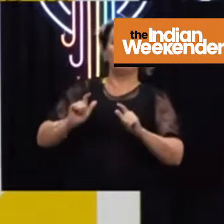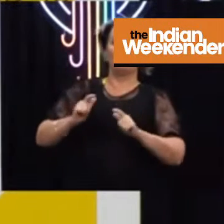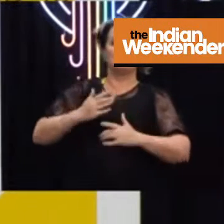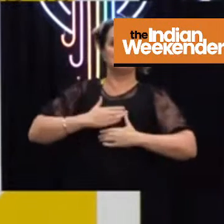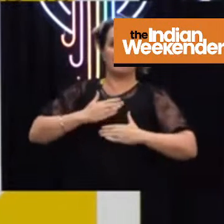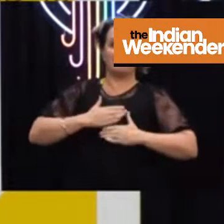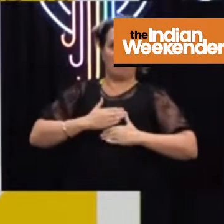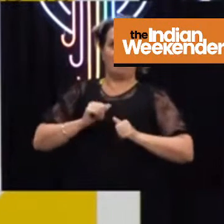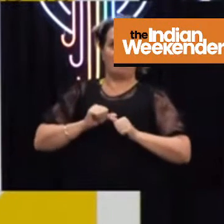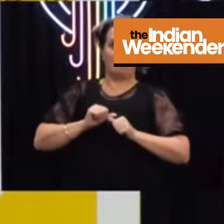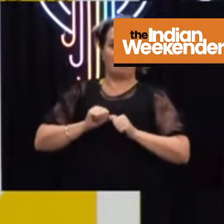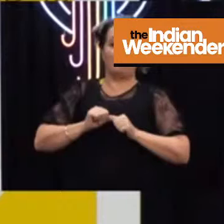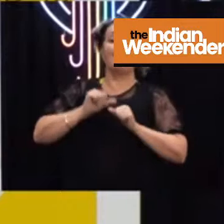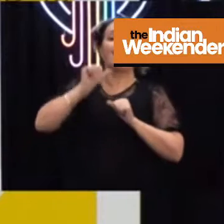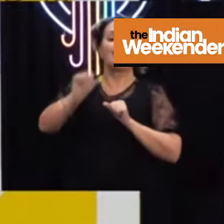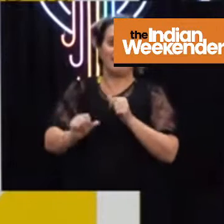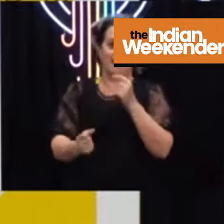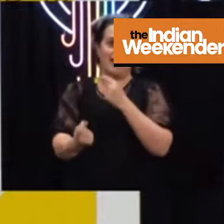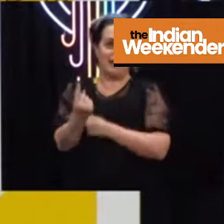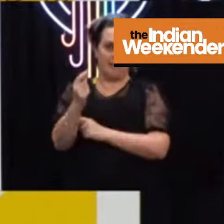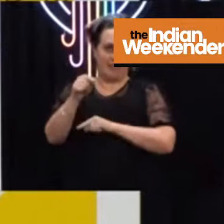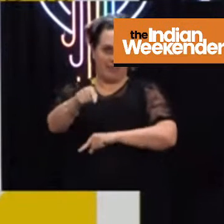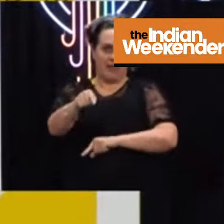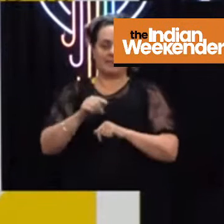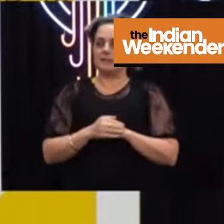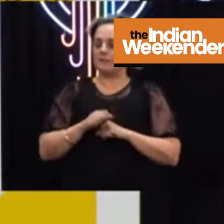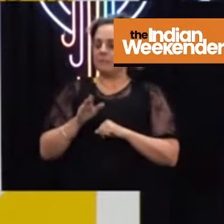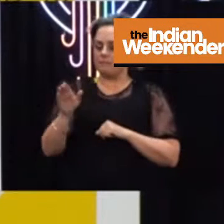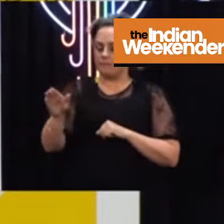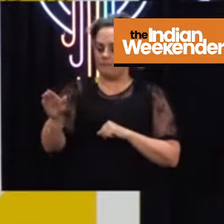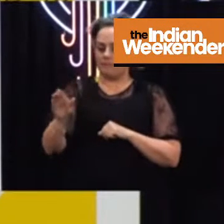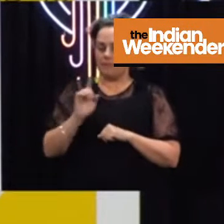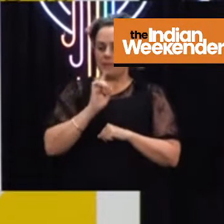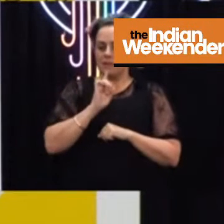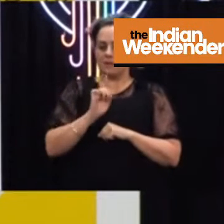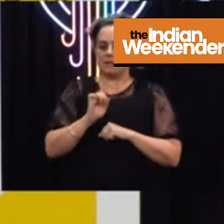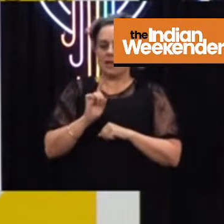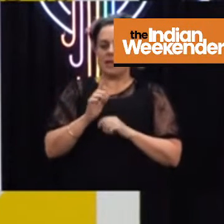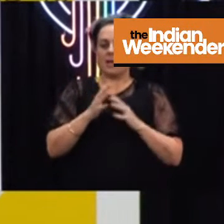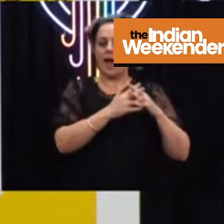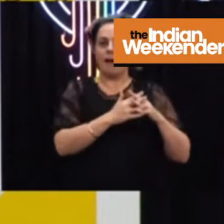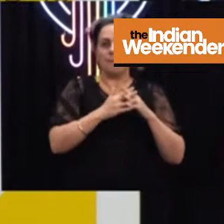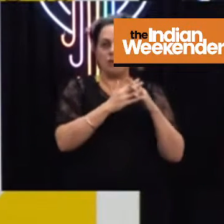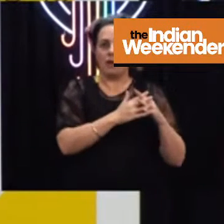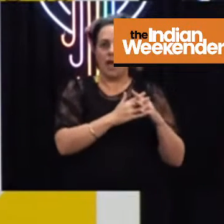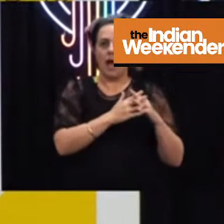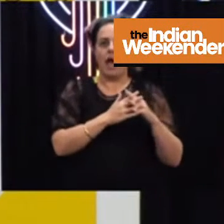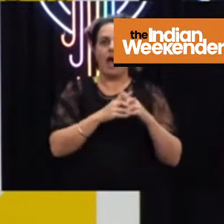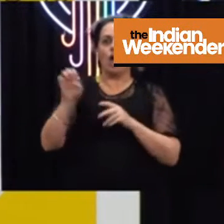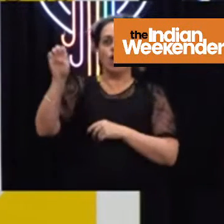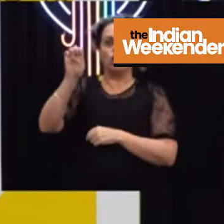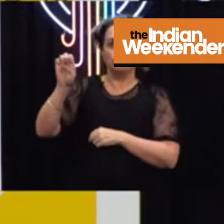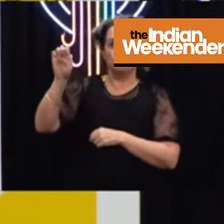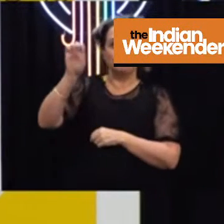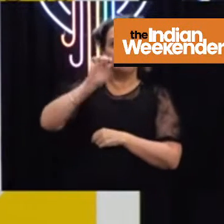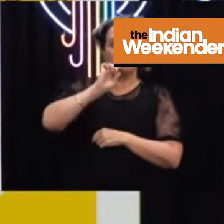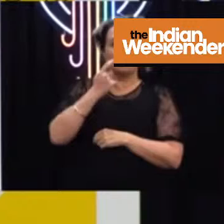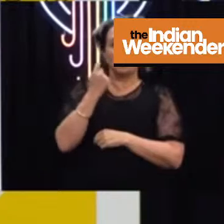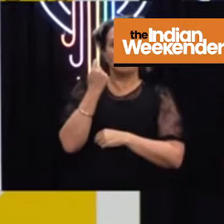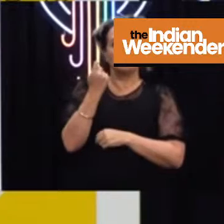we run it as well. And on COP, Reuters is reporting that the US and the EU are about to launch a call